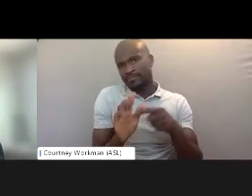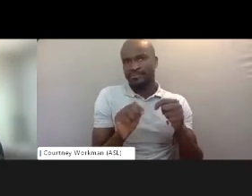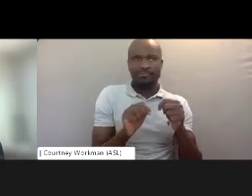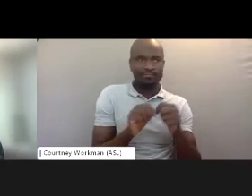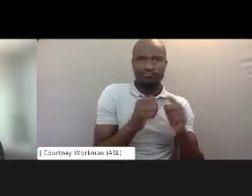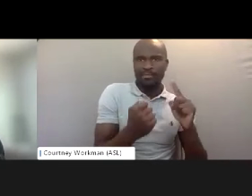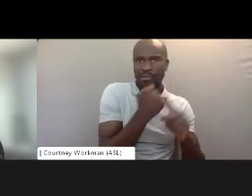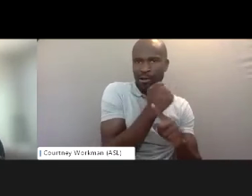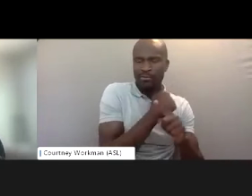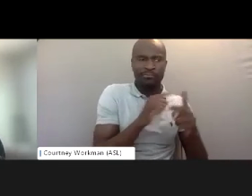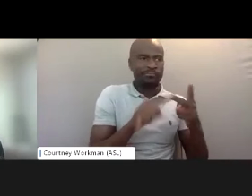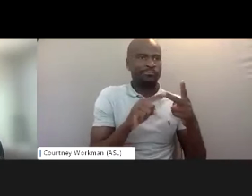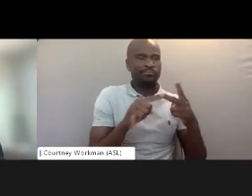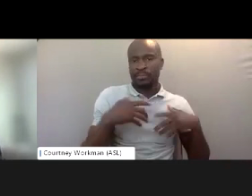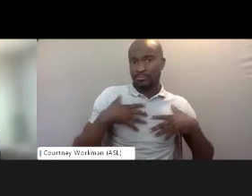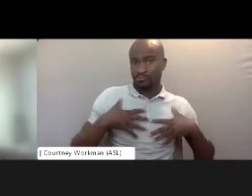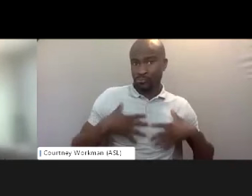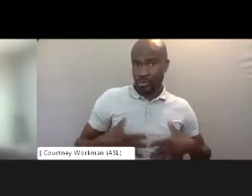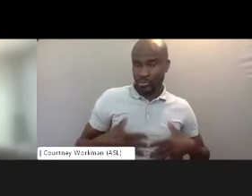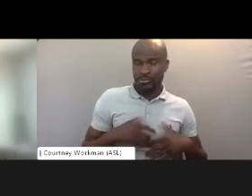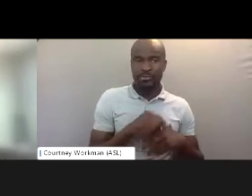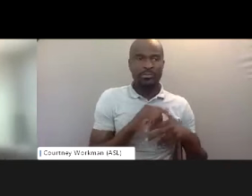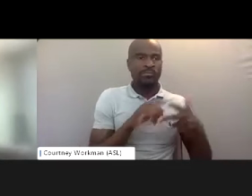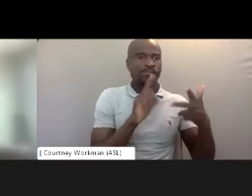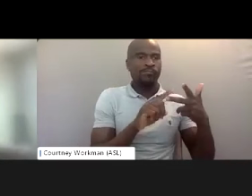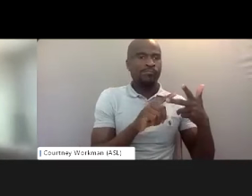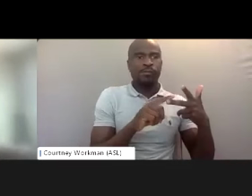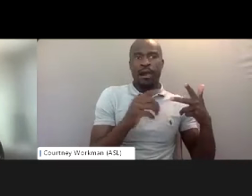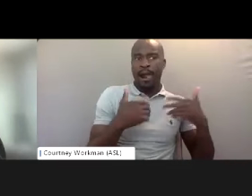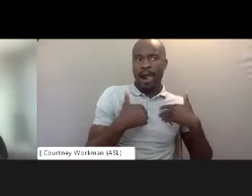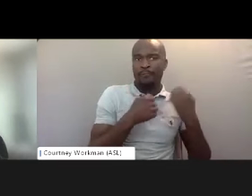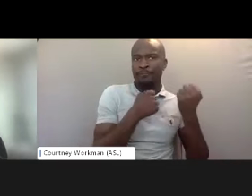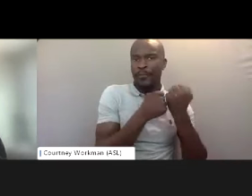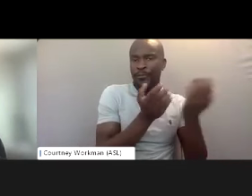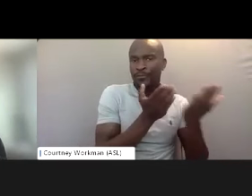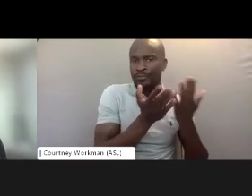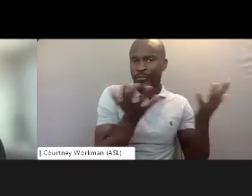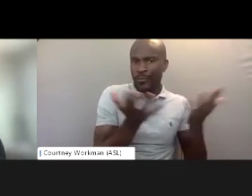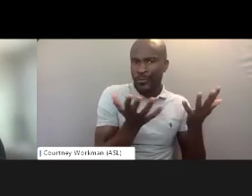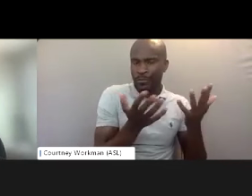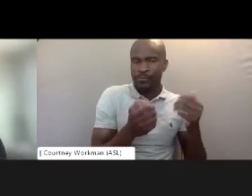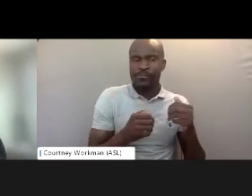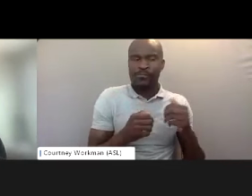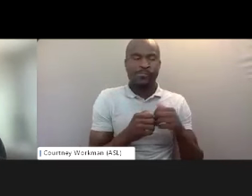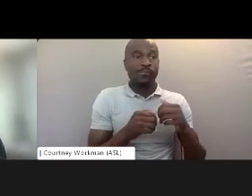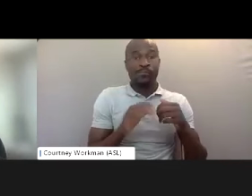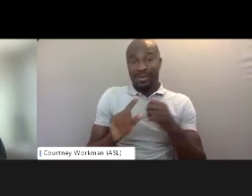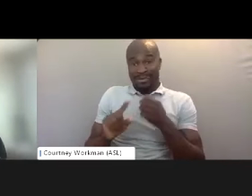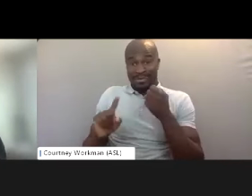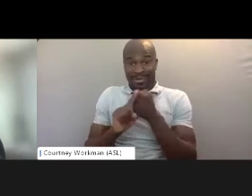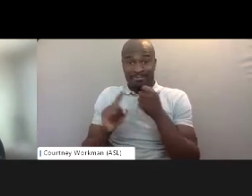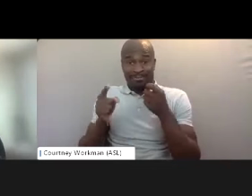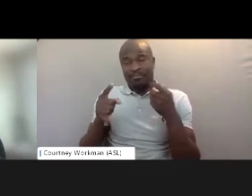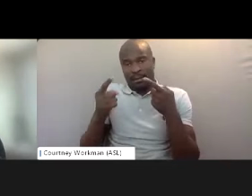major depression. Also, really, what support services they used, and then how closely were they to that mass violence incident.